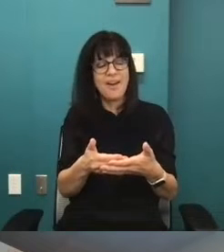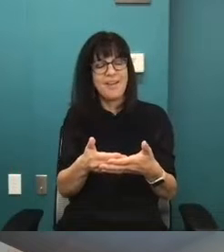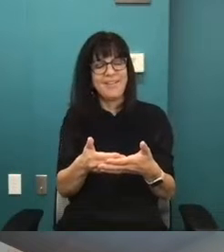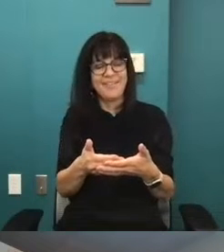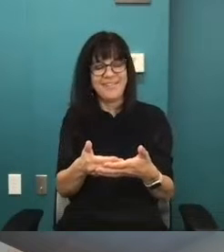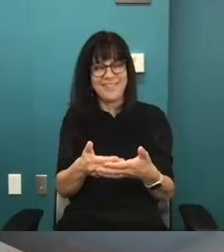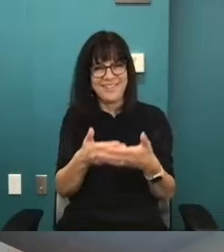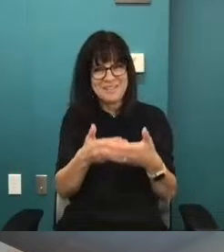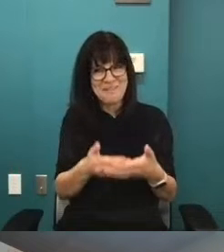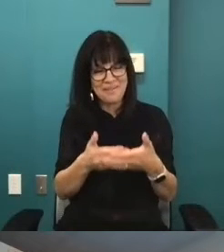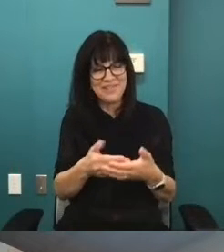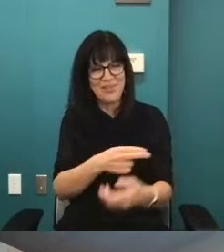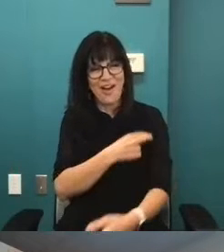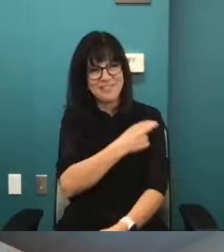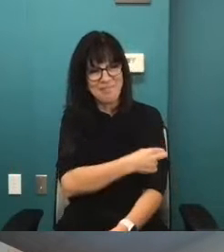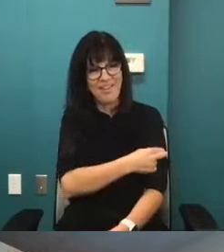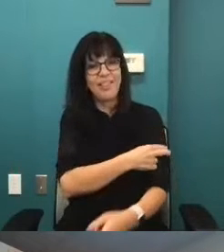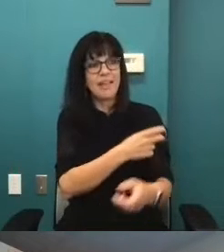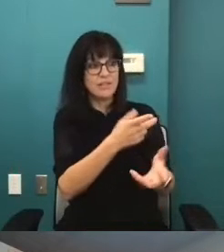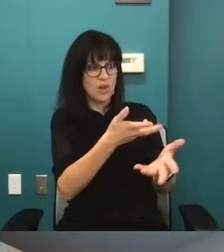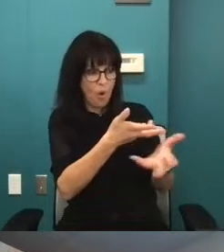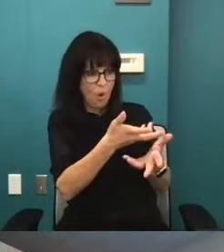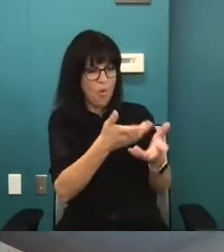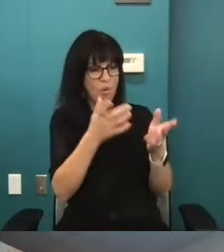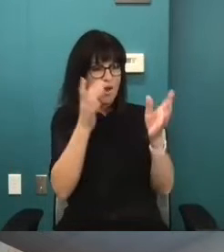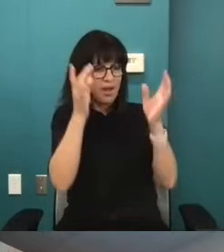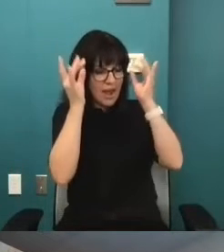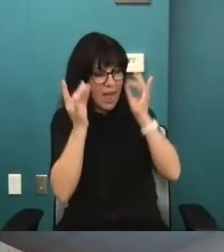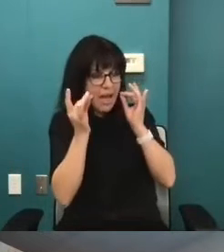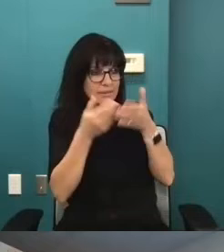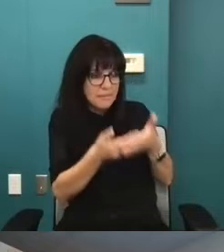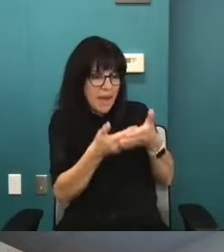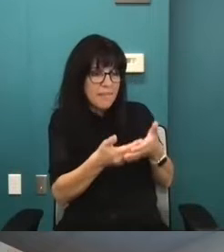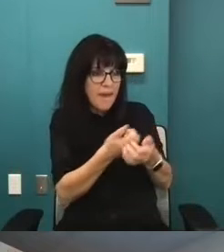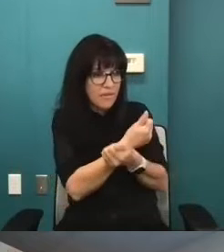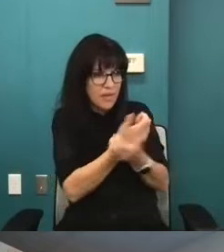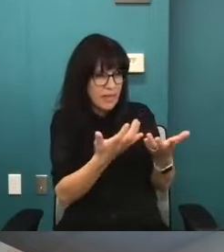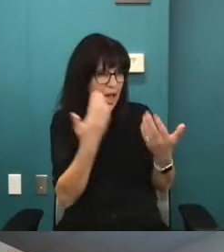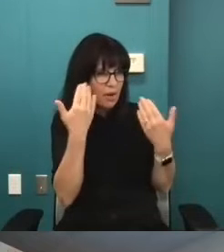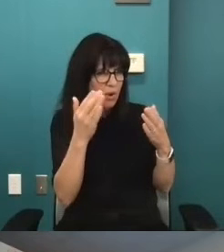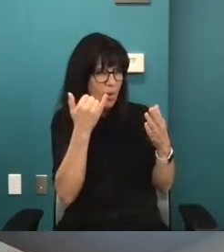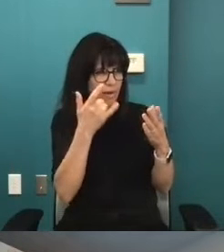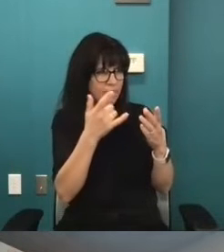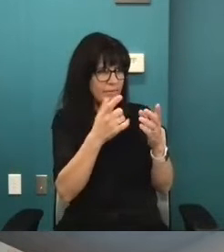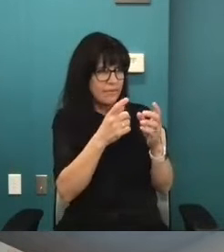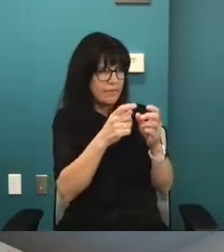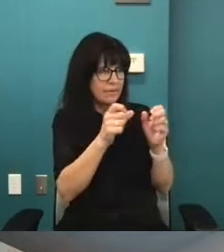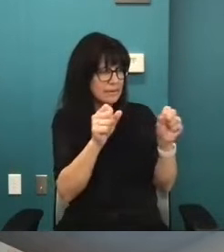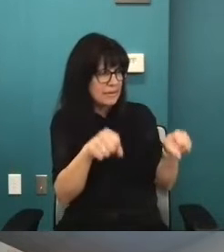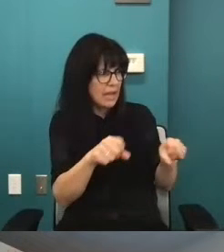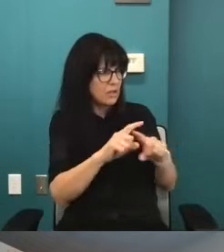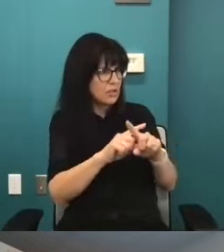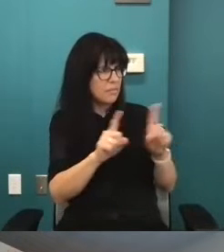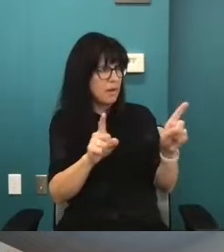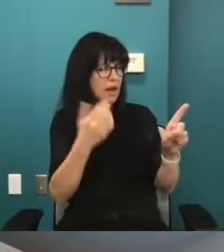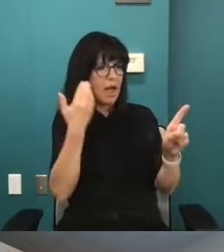A nurse connects the baby with electrodes, and I don't know if they're doing sedation or not. Maybe Joni, you might know the answer to